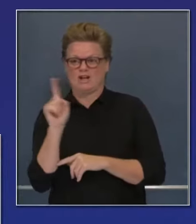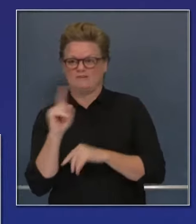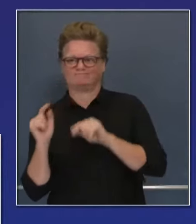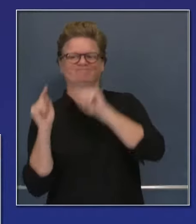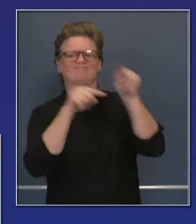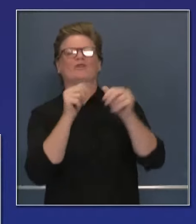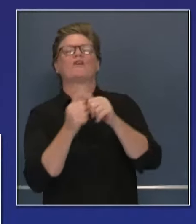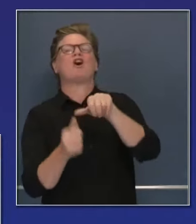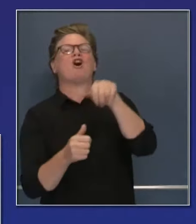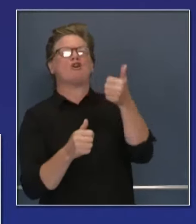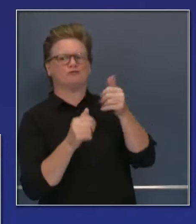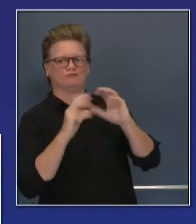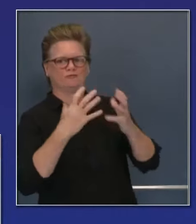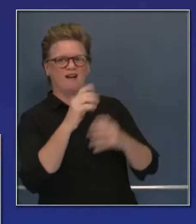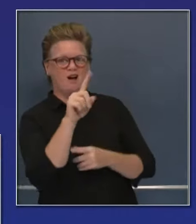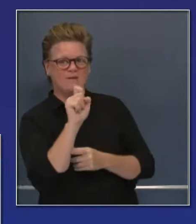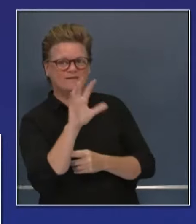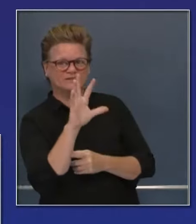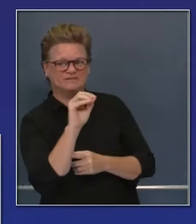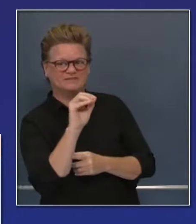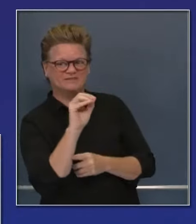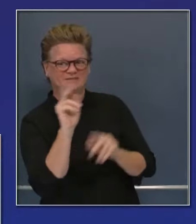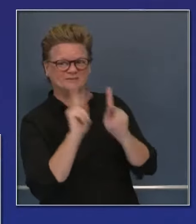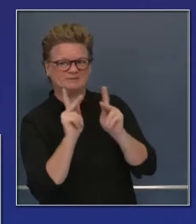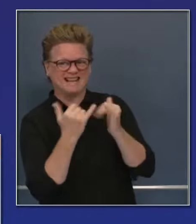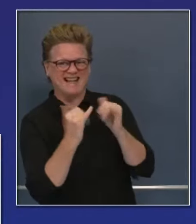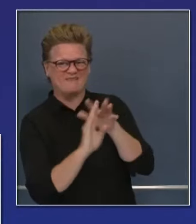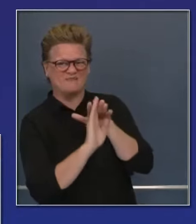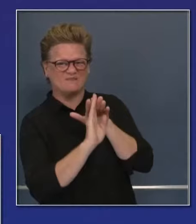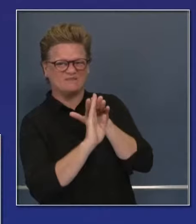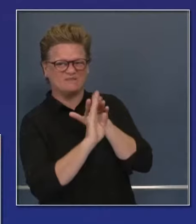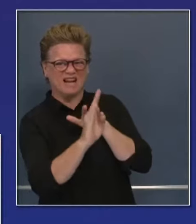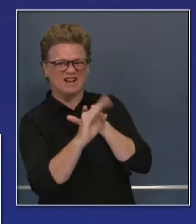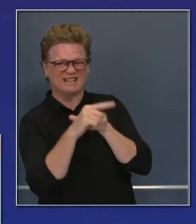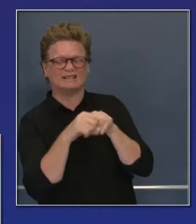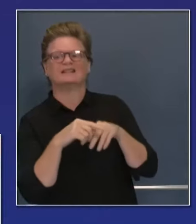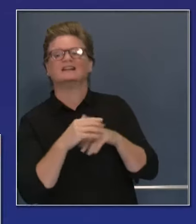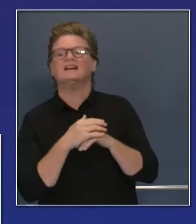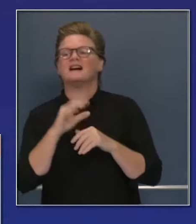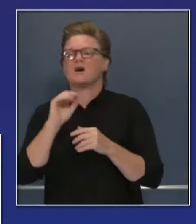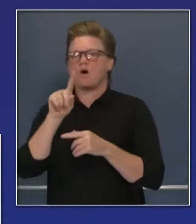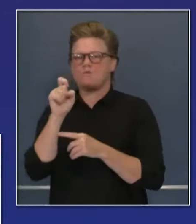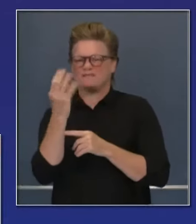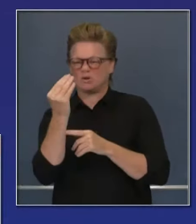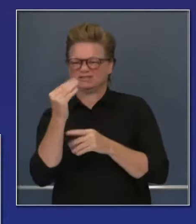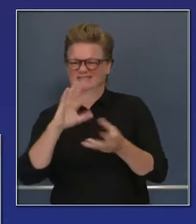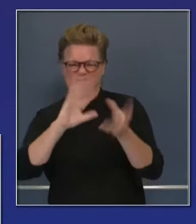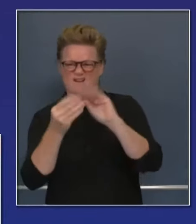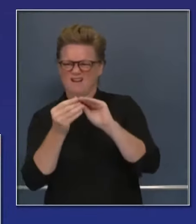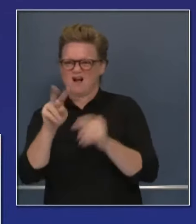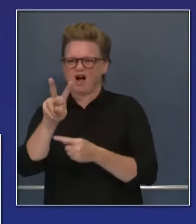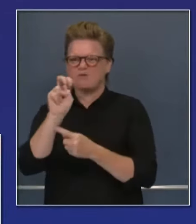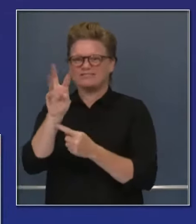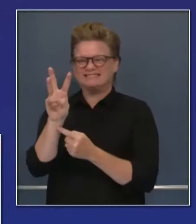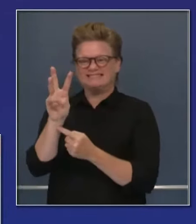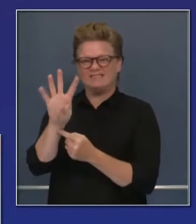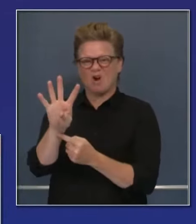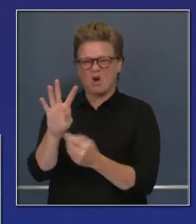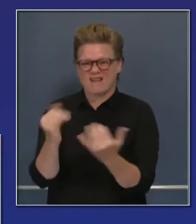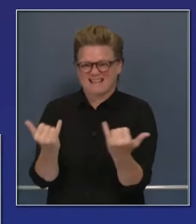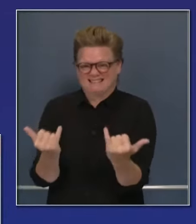150 people and another 14. So over 164 individuals were evacuated just